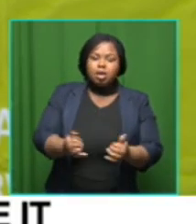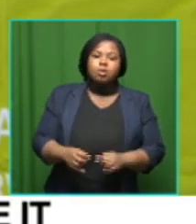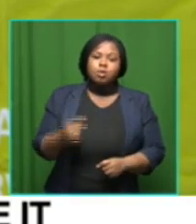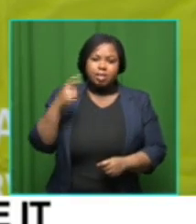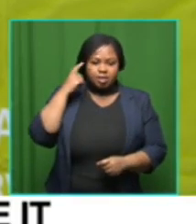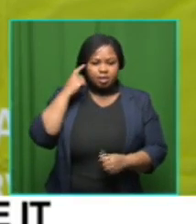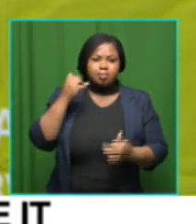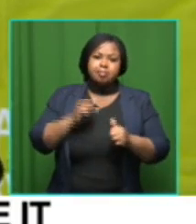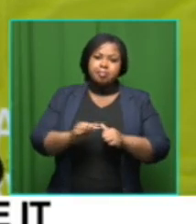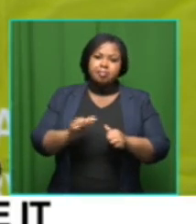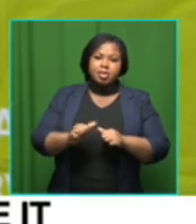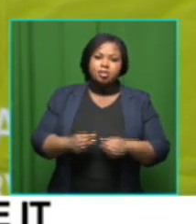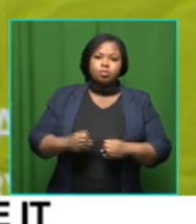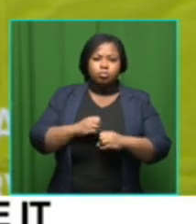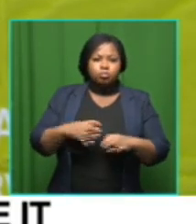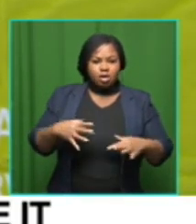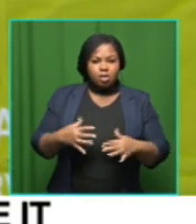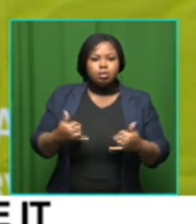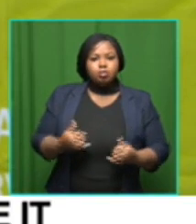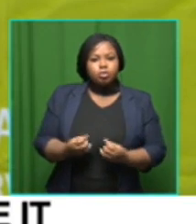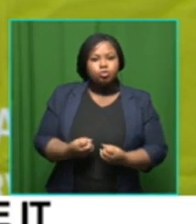over and try and